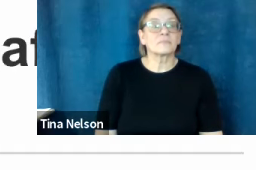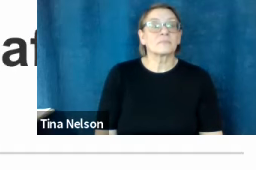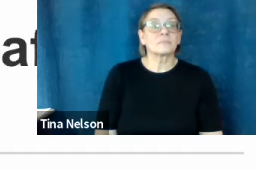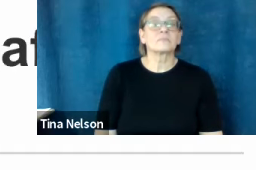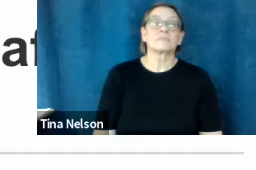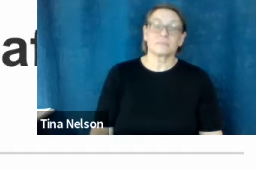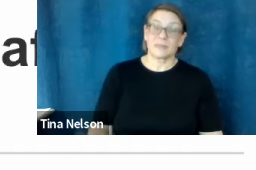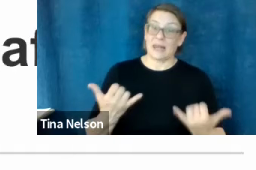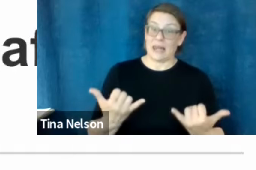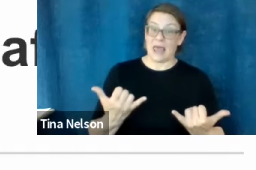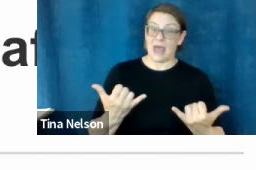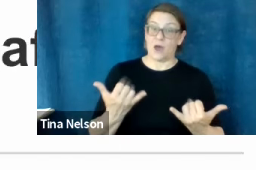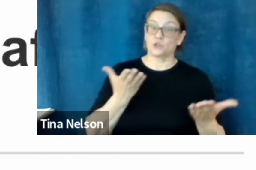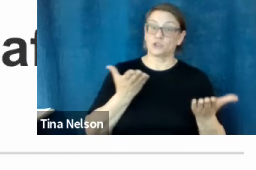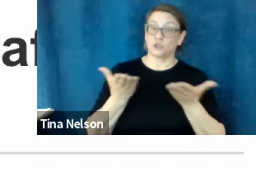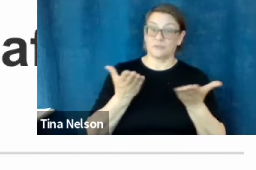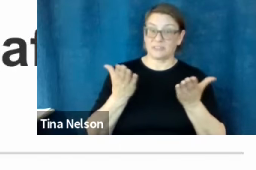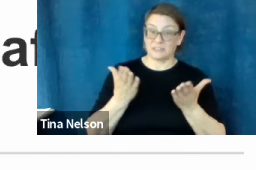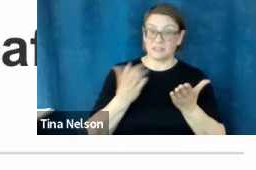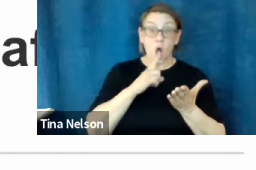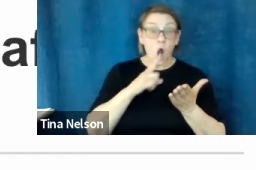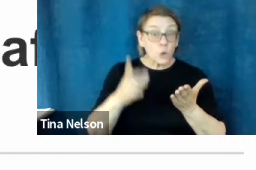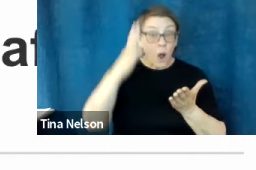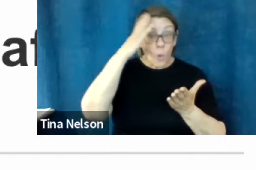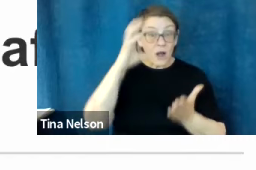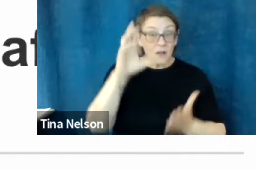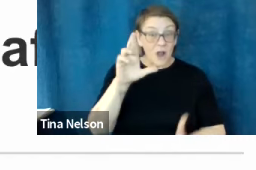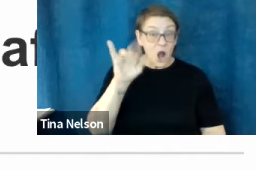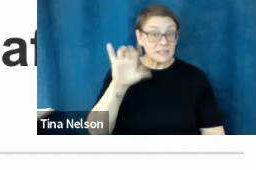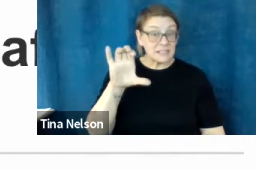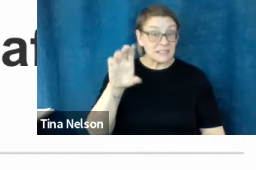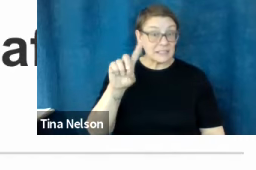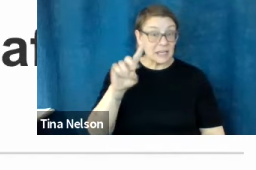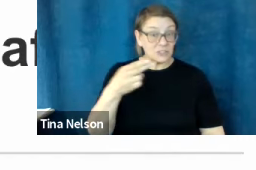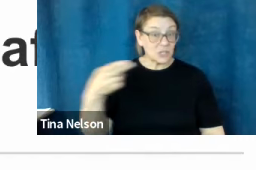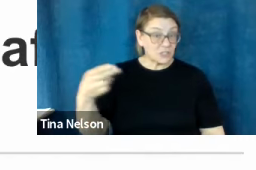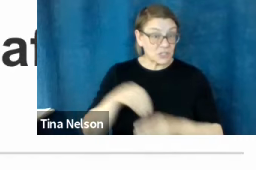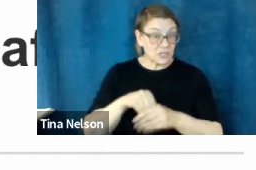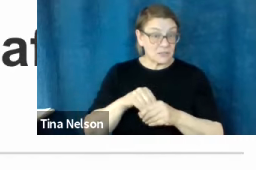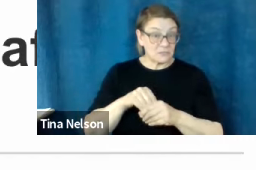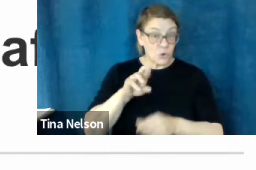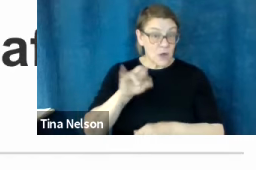Okay. Now we're getting into the services. Are you aware of, are you aware of the commission here in Rhode Island?